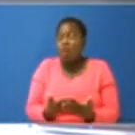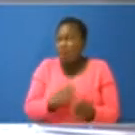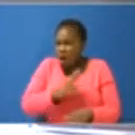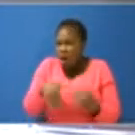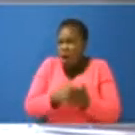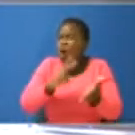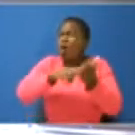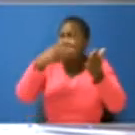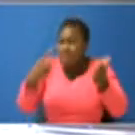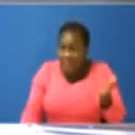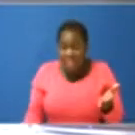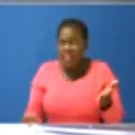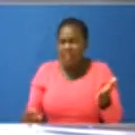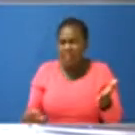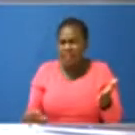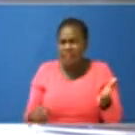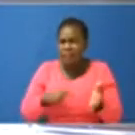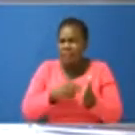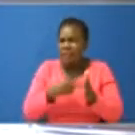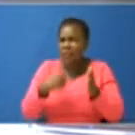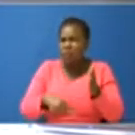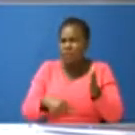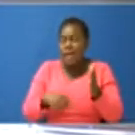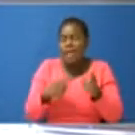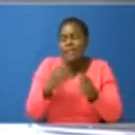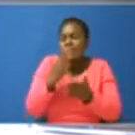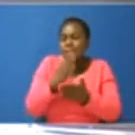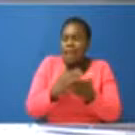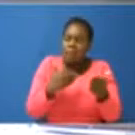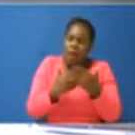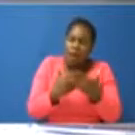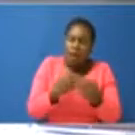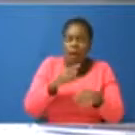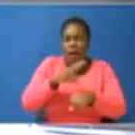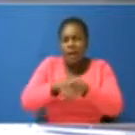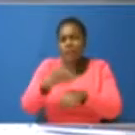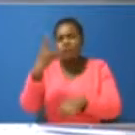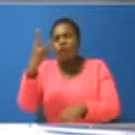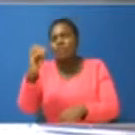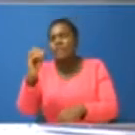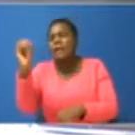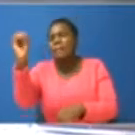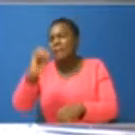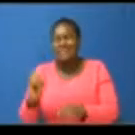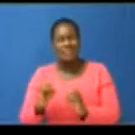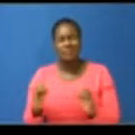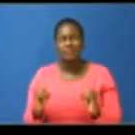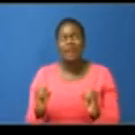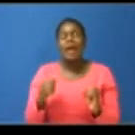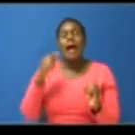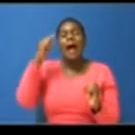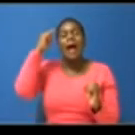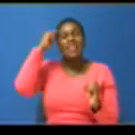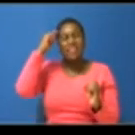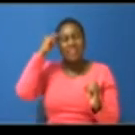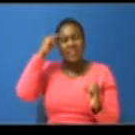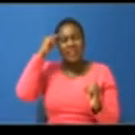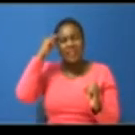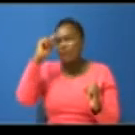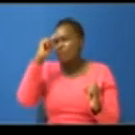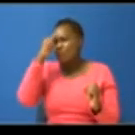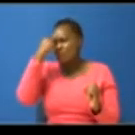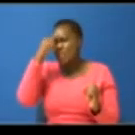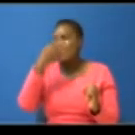all failed all failed what's your marking skills some came very close it's 40 percent i think i think gravel